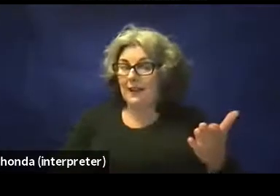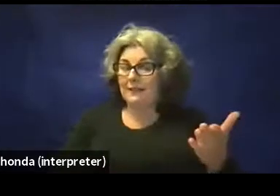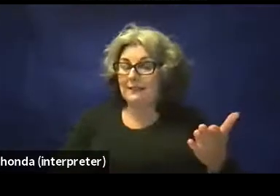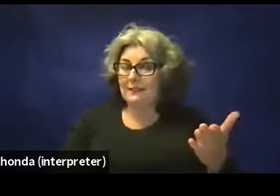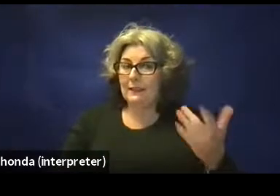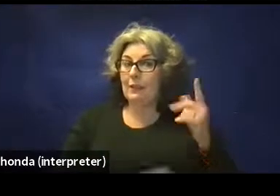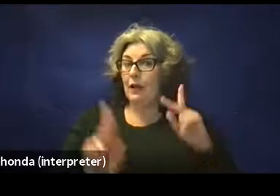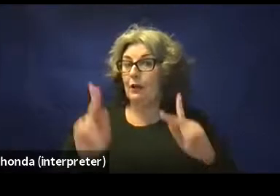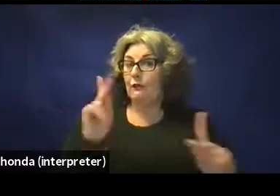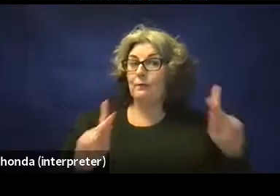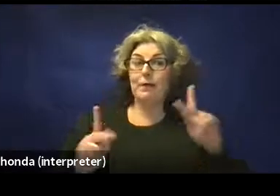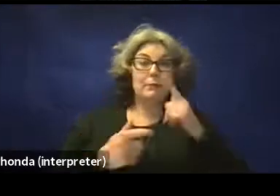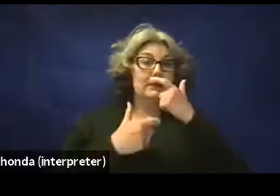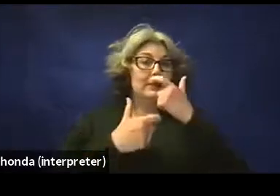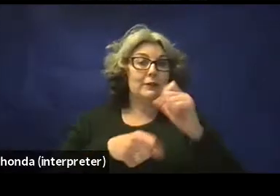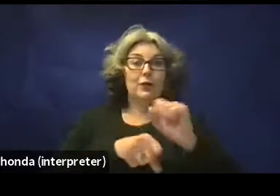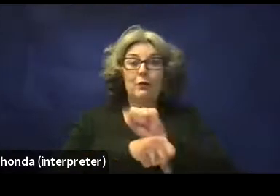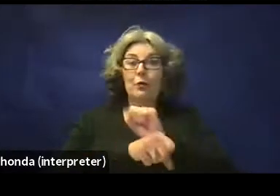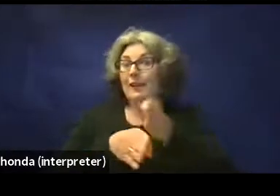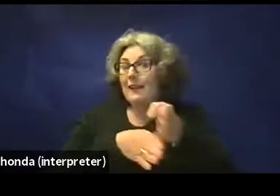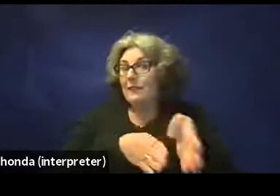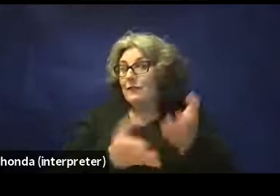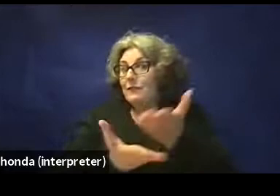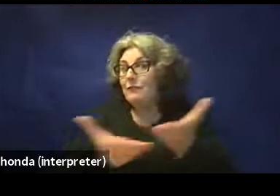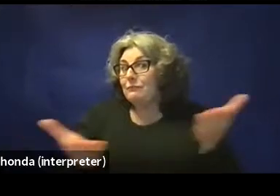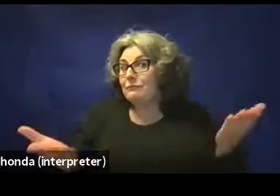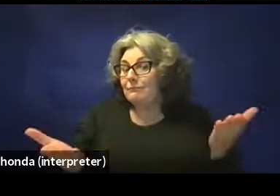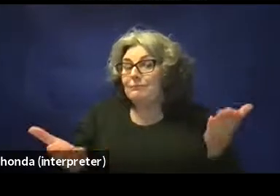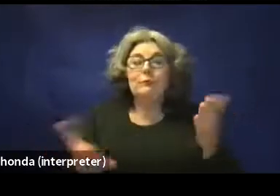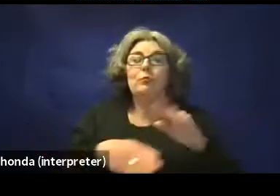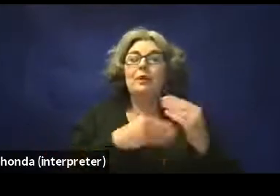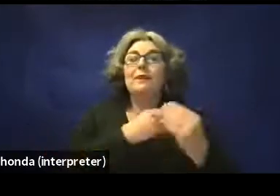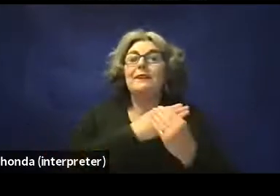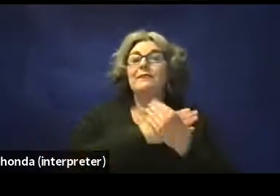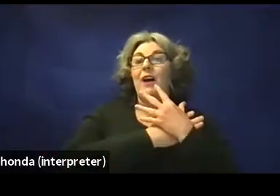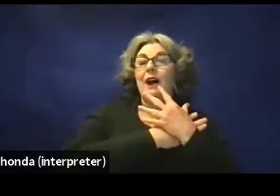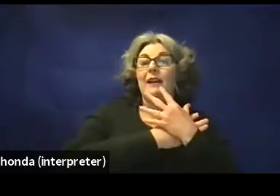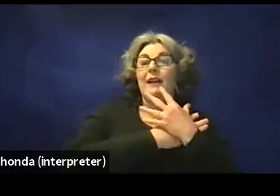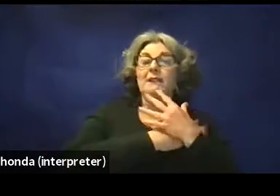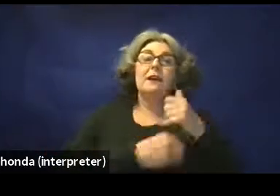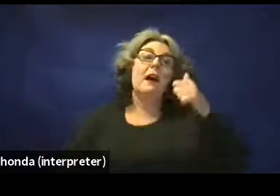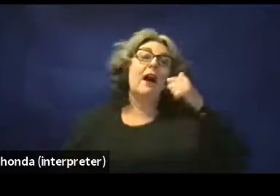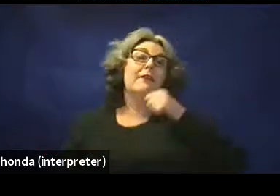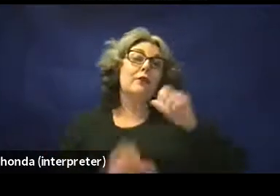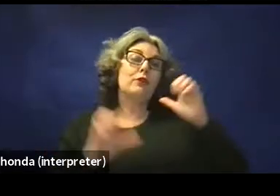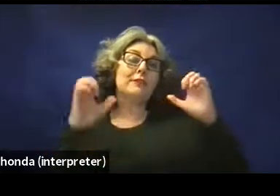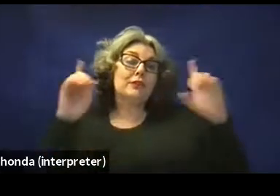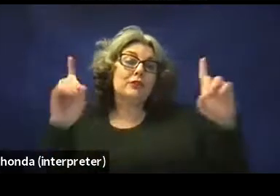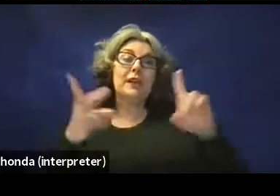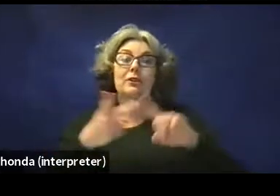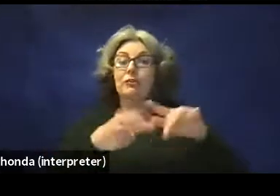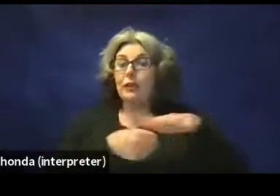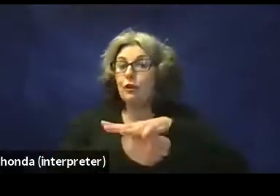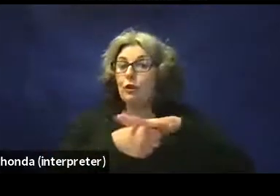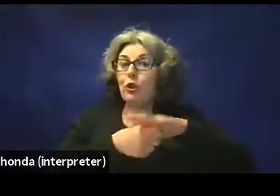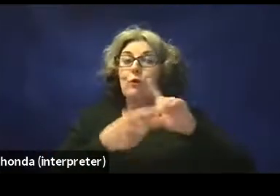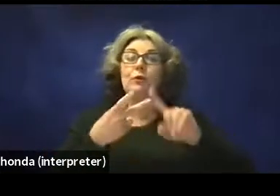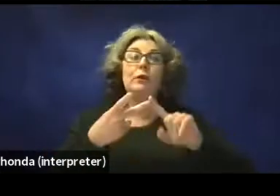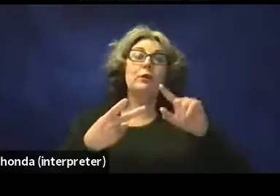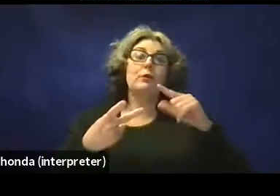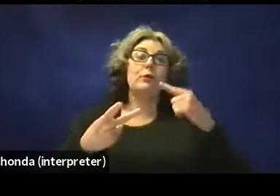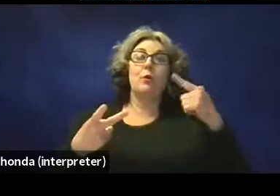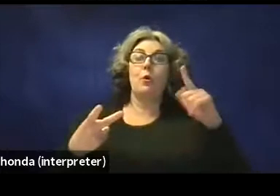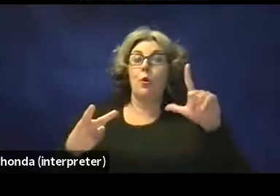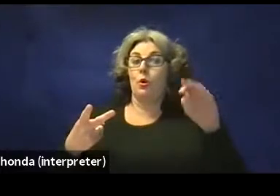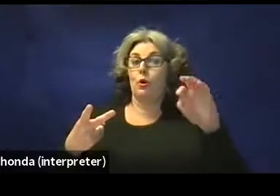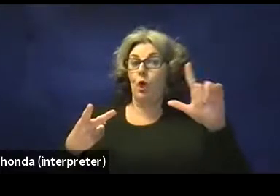for people that are interested in working in this field and are interested in working in the space of girls' education, either locally or